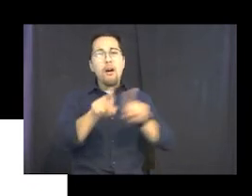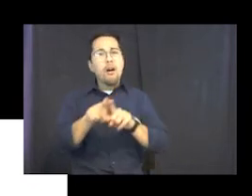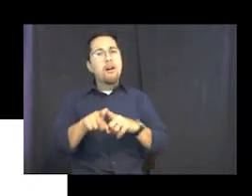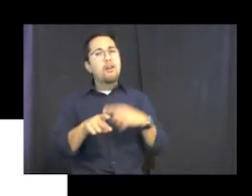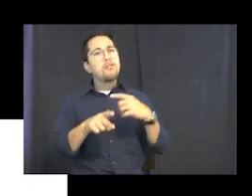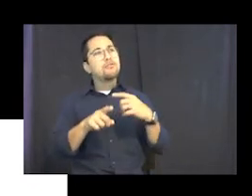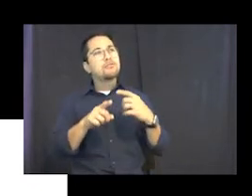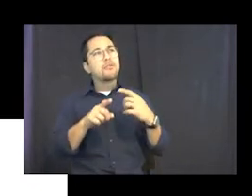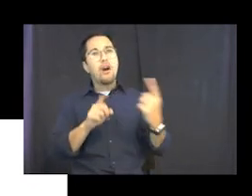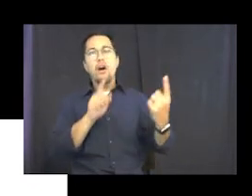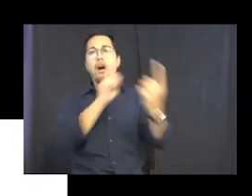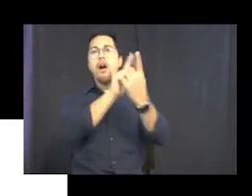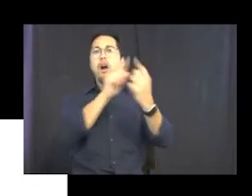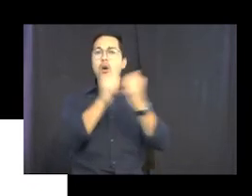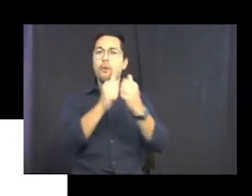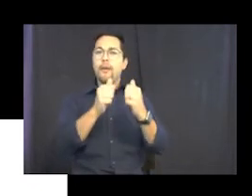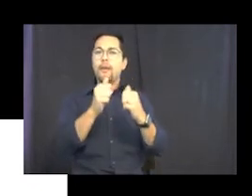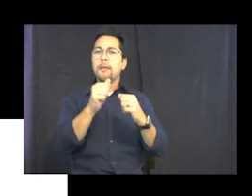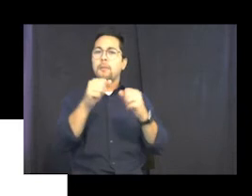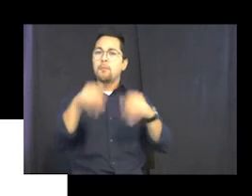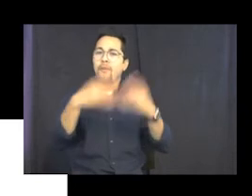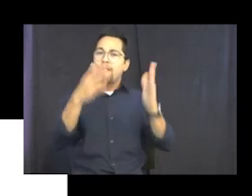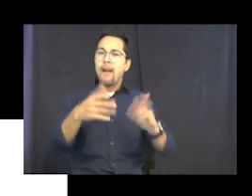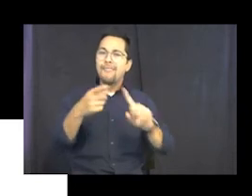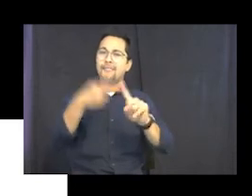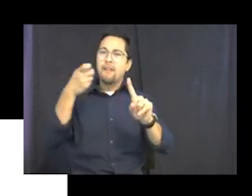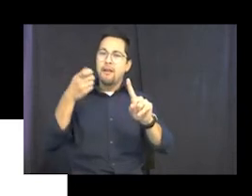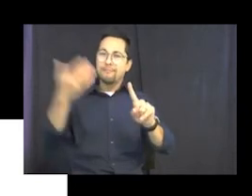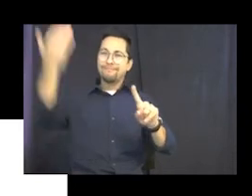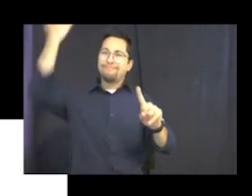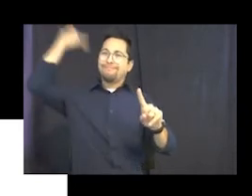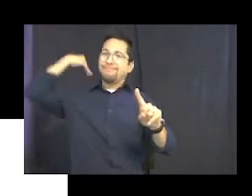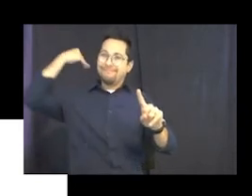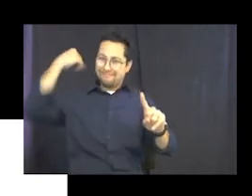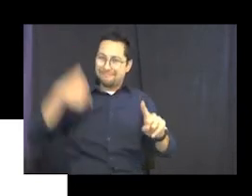old providers, as well as